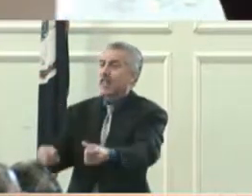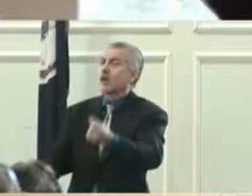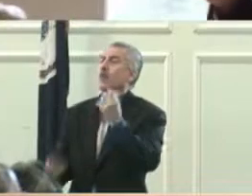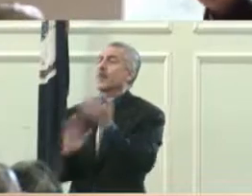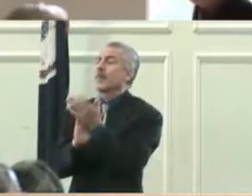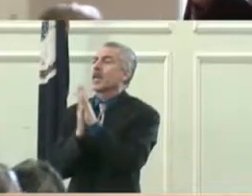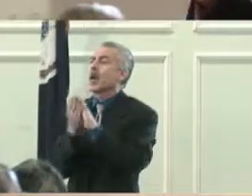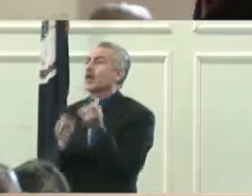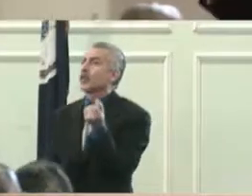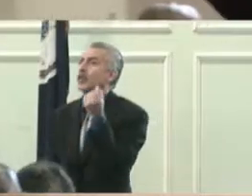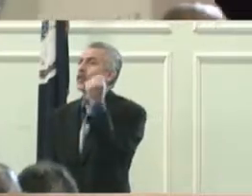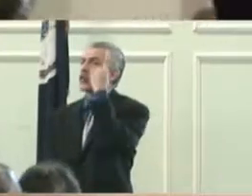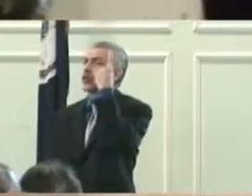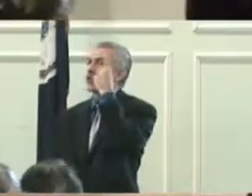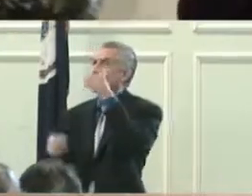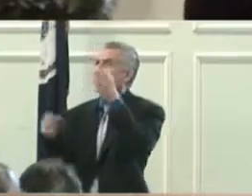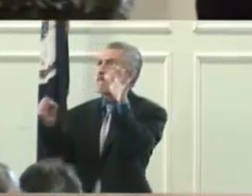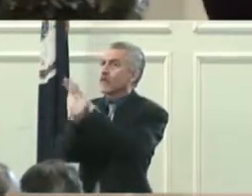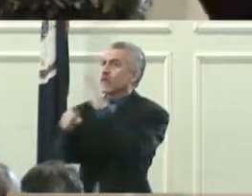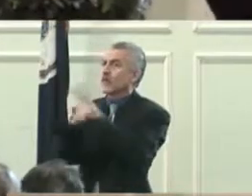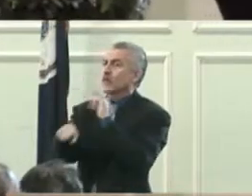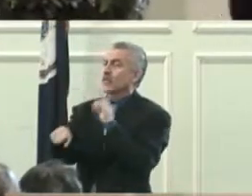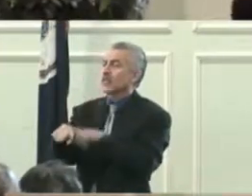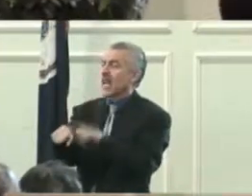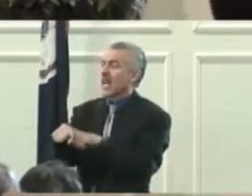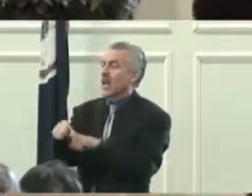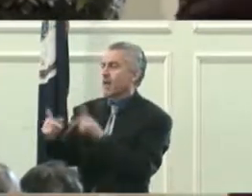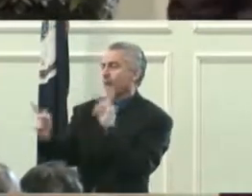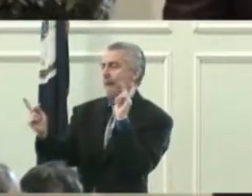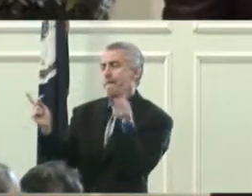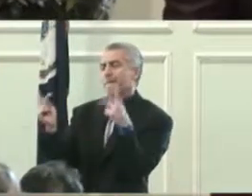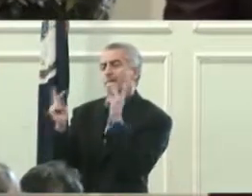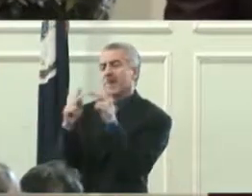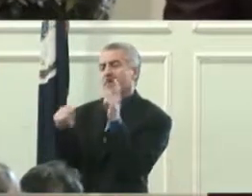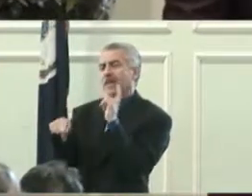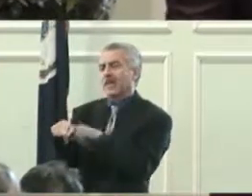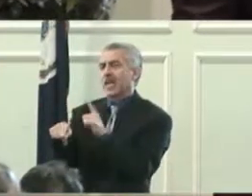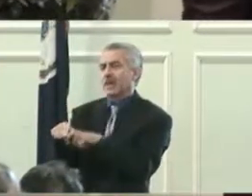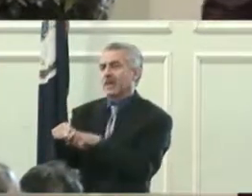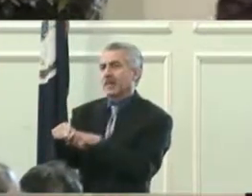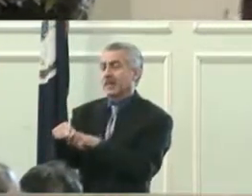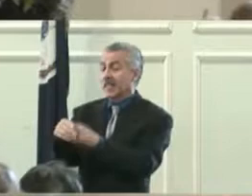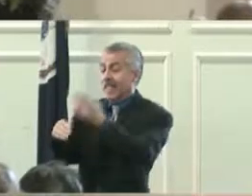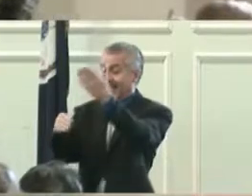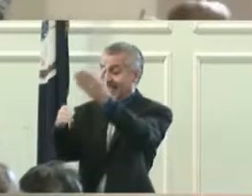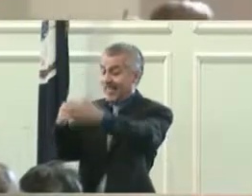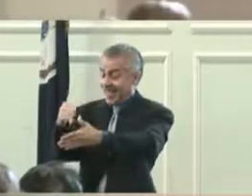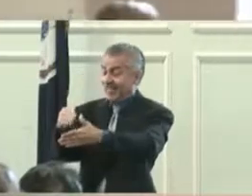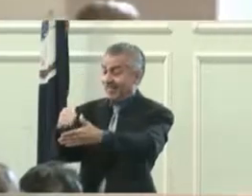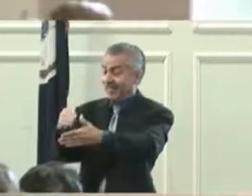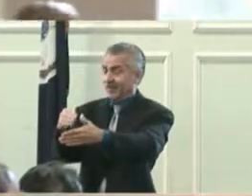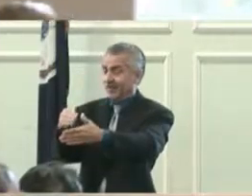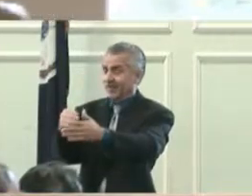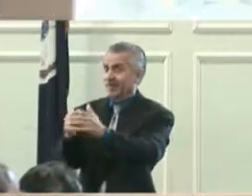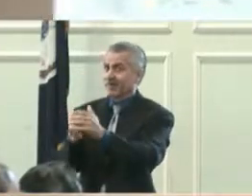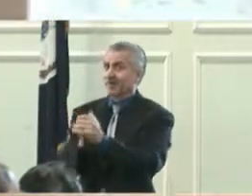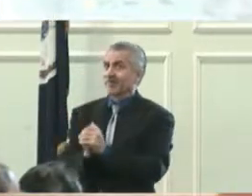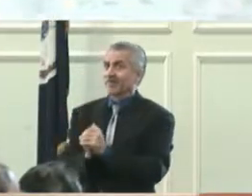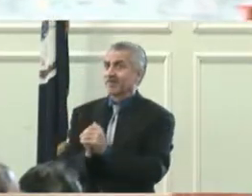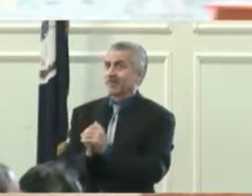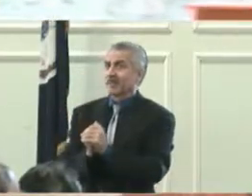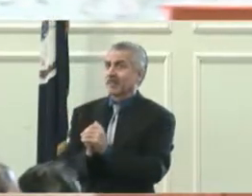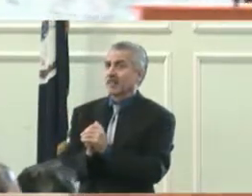in their fullness in this specific time called the time of the end. See, at the time of Daniel, even though he heard these